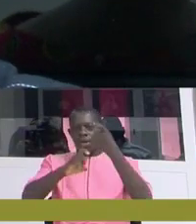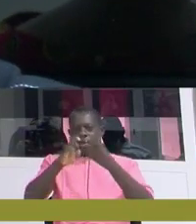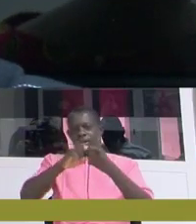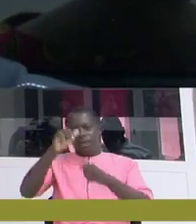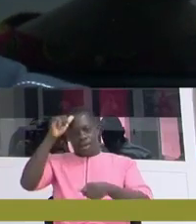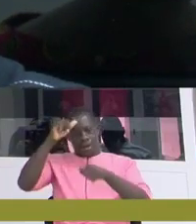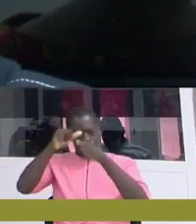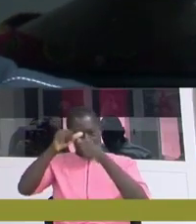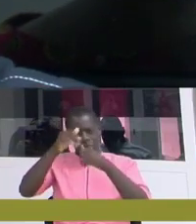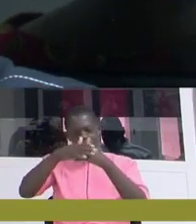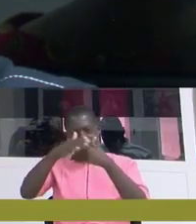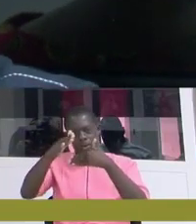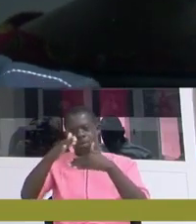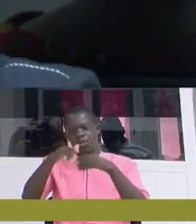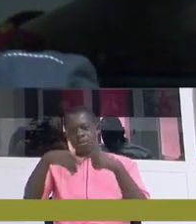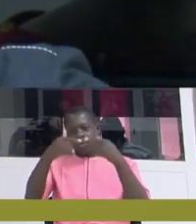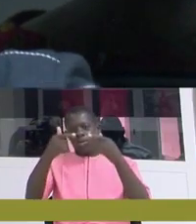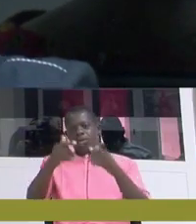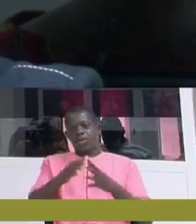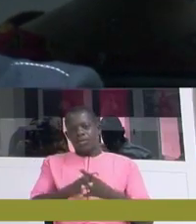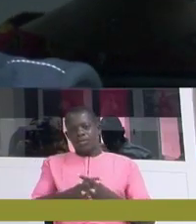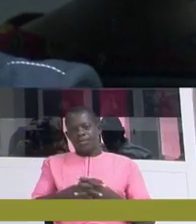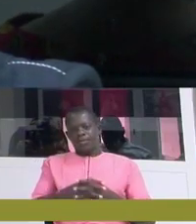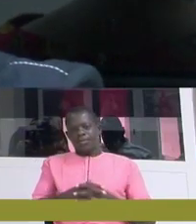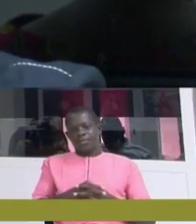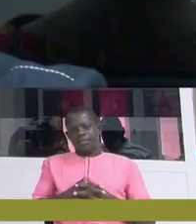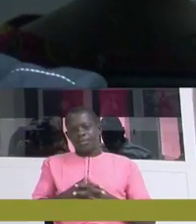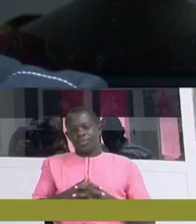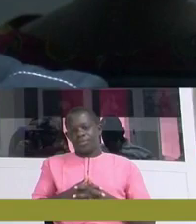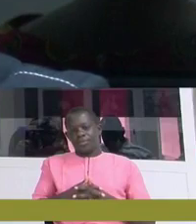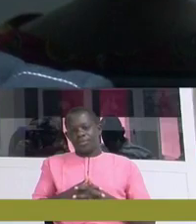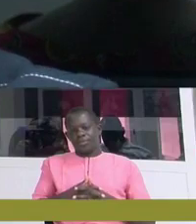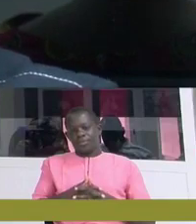notole saying isitenten no iladiamola.